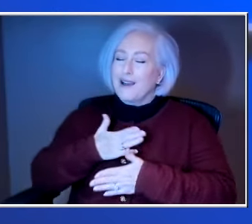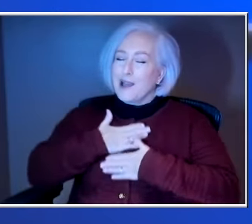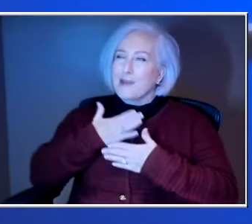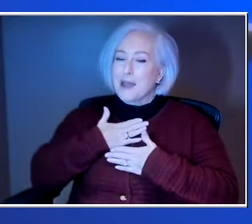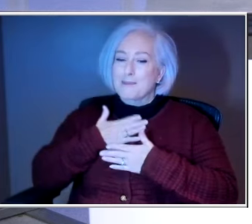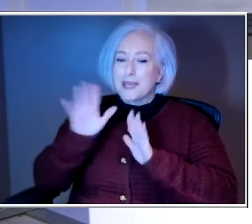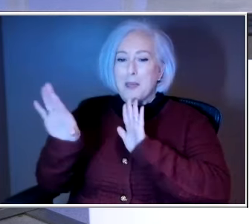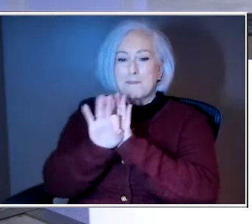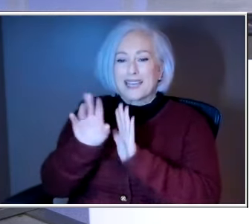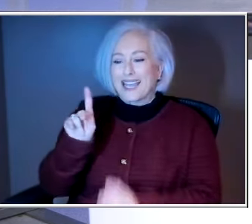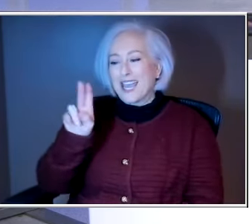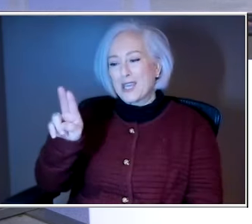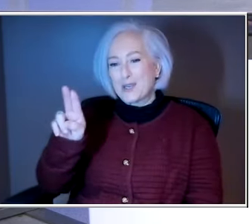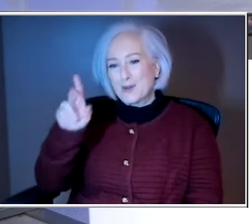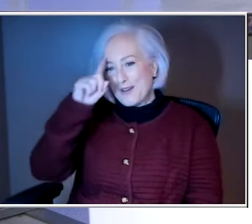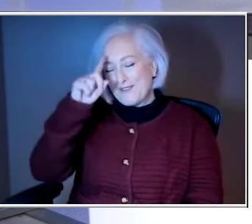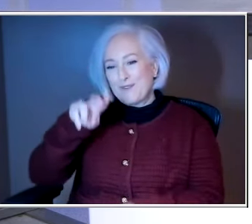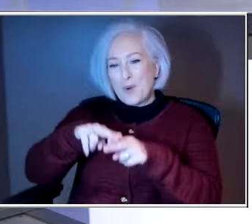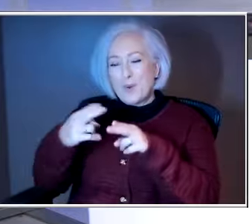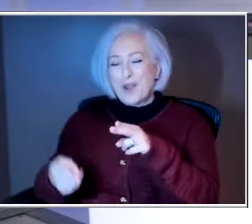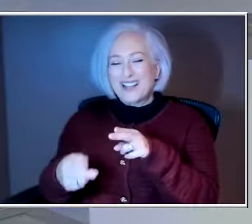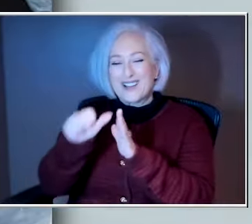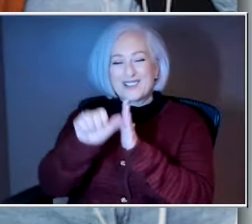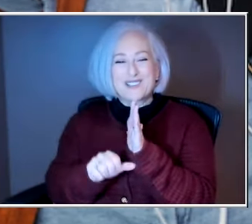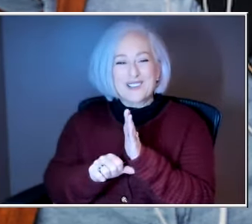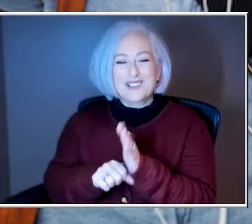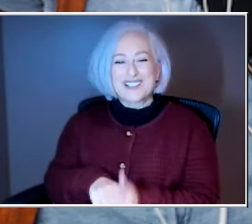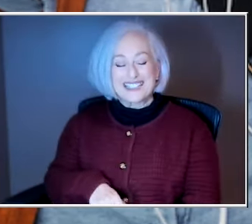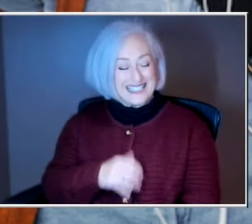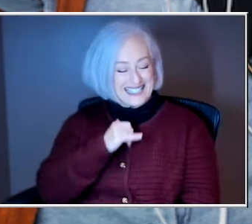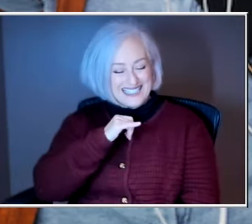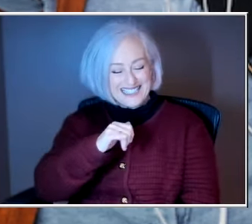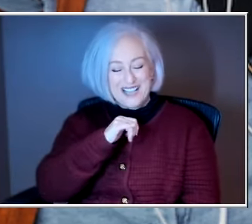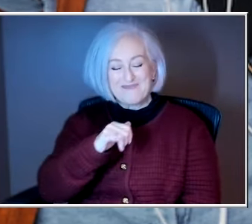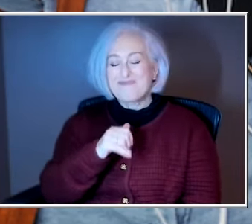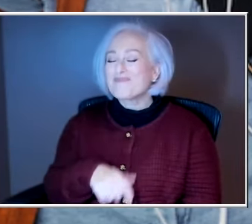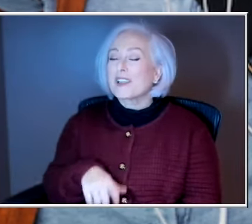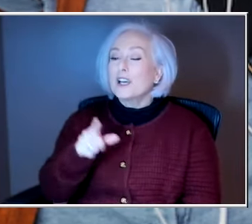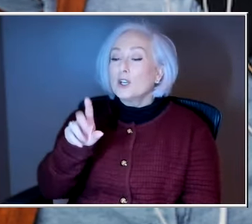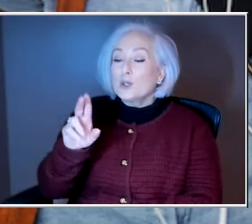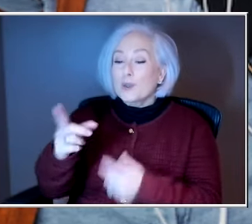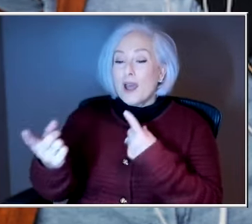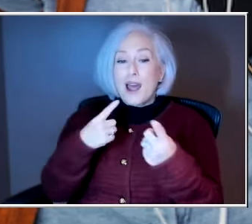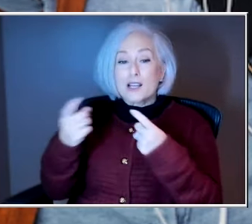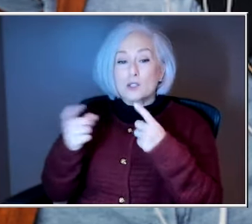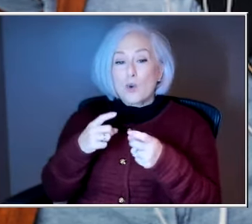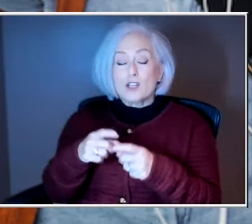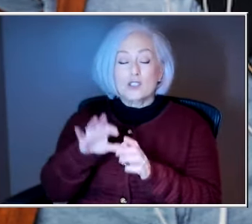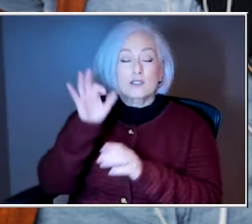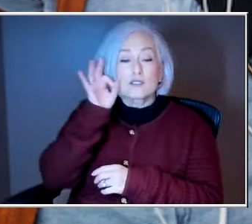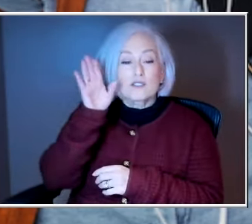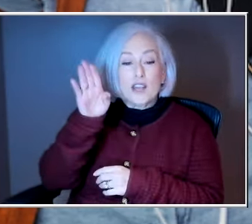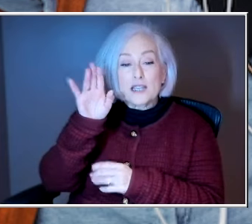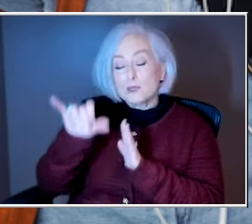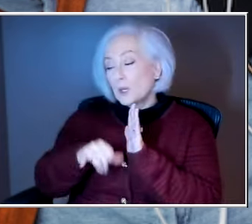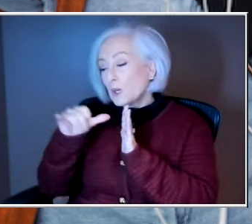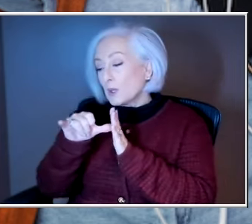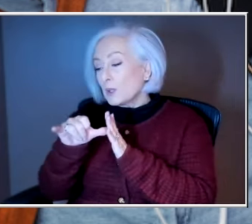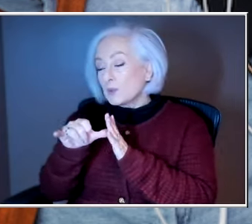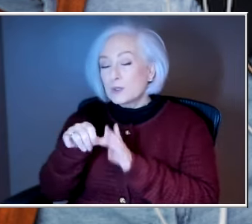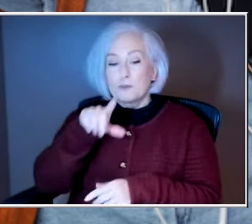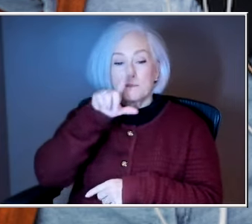surgery. So are we. Make sure to ask your questions. Use the chat on YouTube or Facebook. You can tweet us or email the Medical News Network. Information is